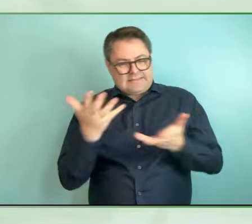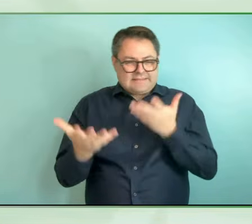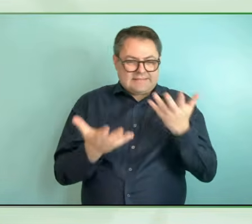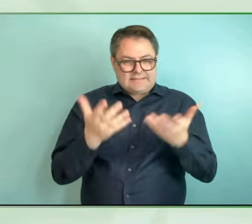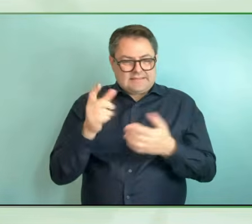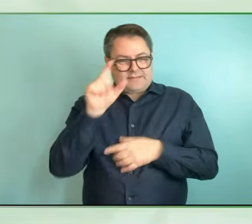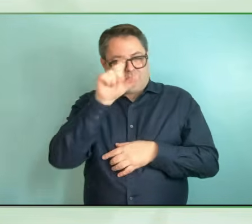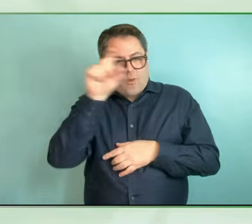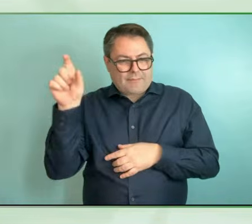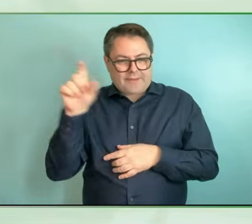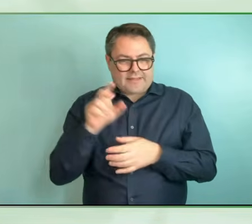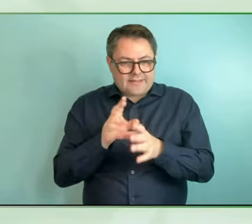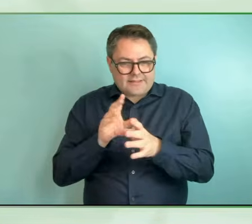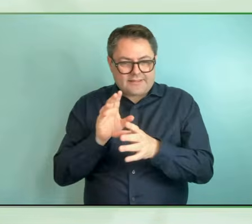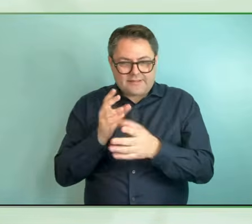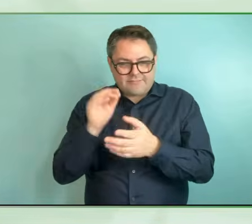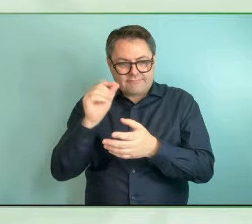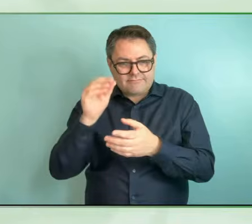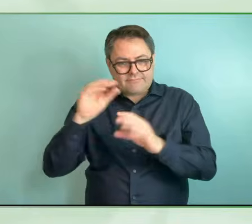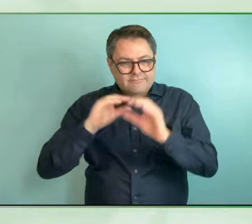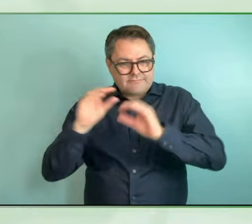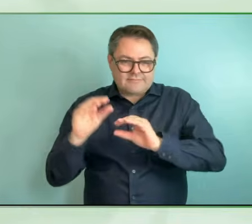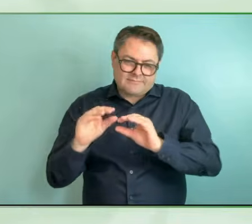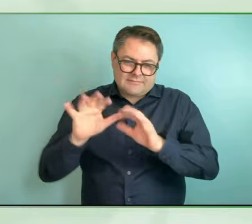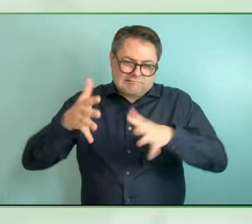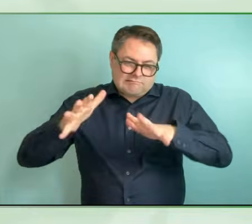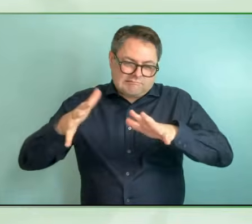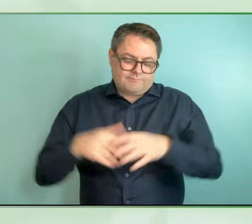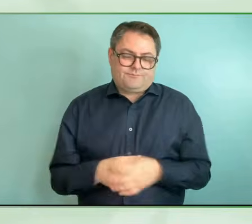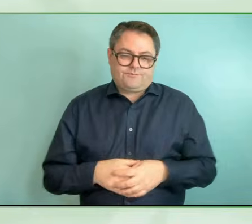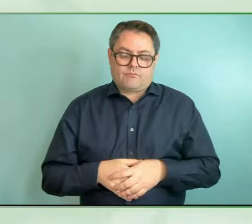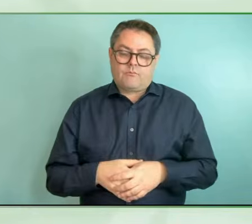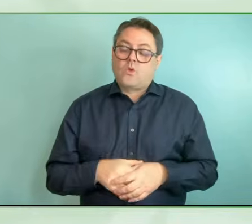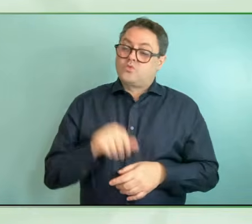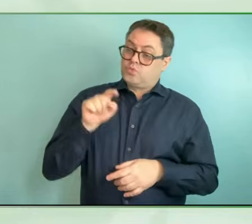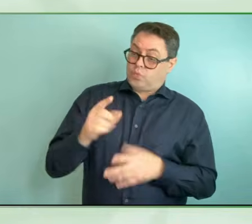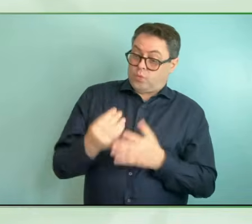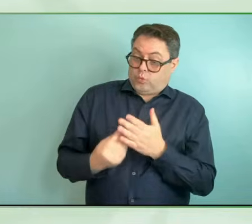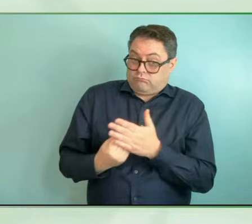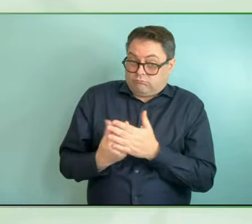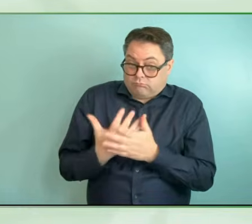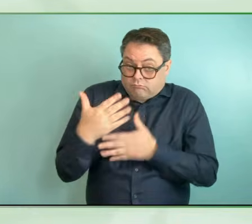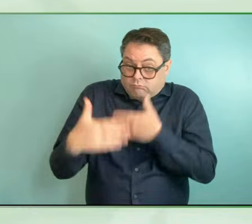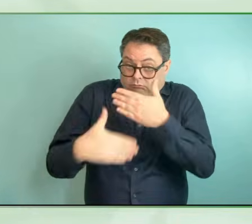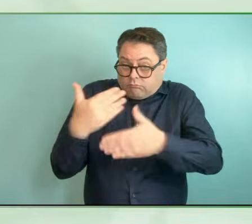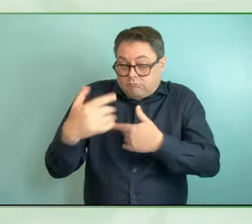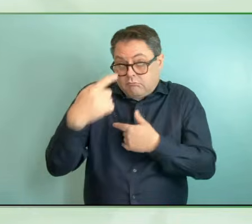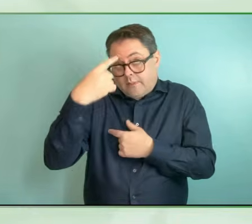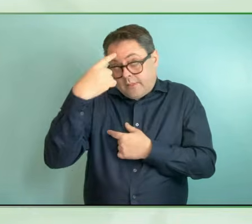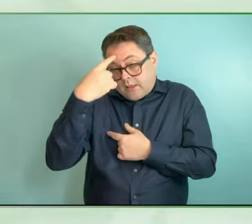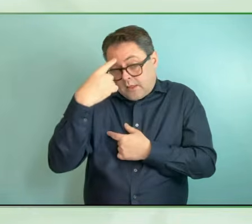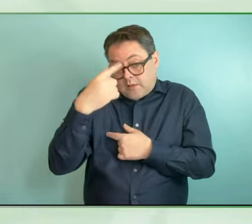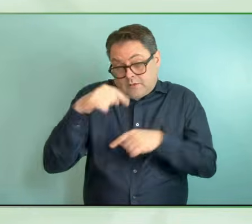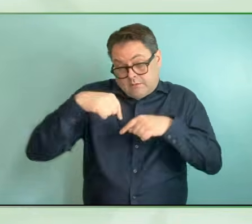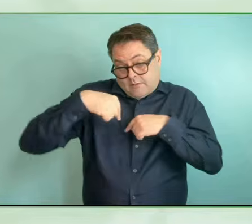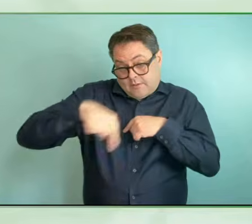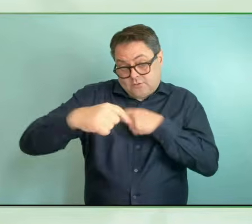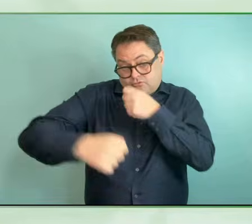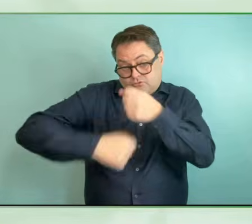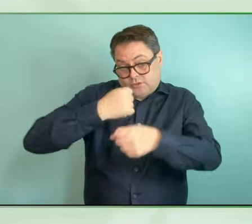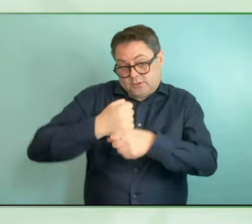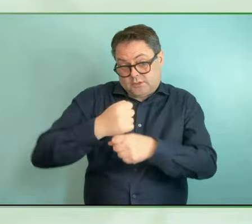in a phase. Let's assume it launches later this year. and then you're